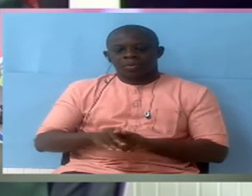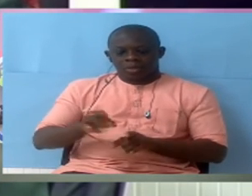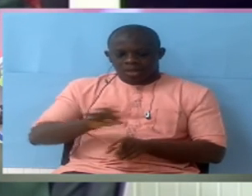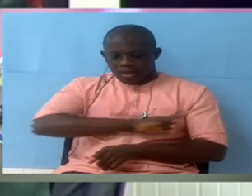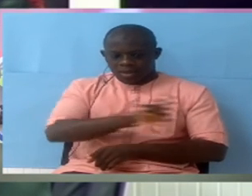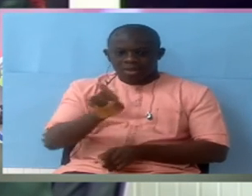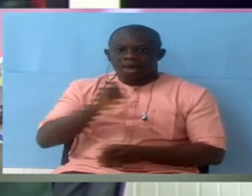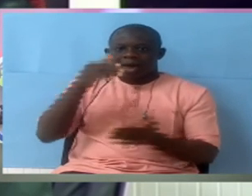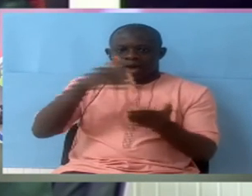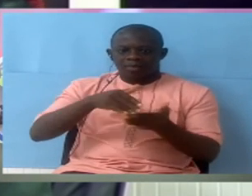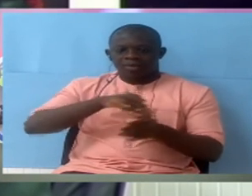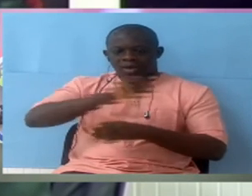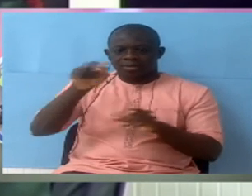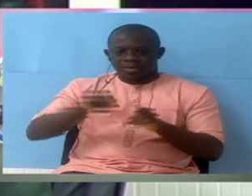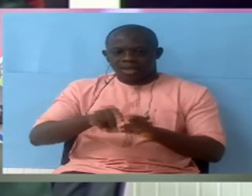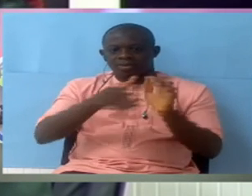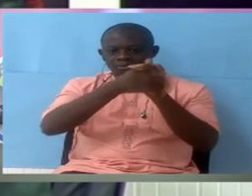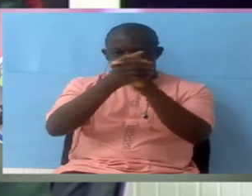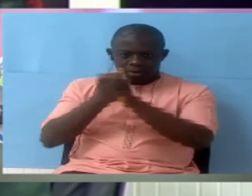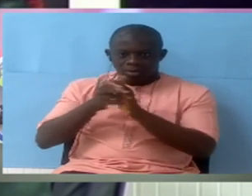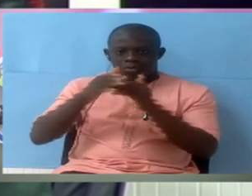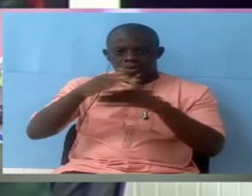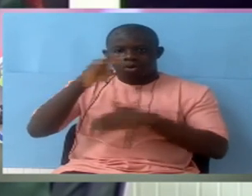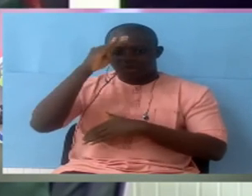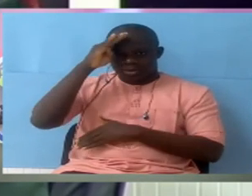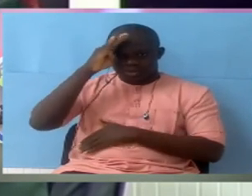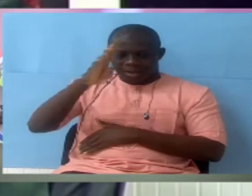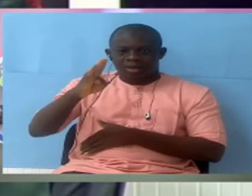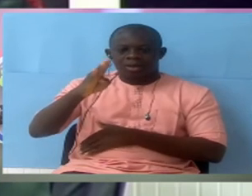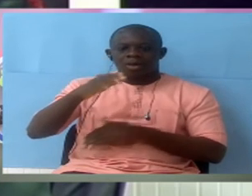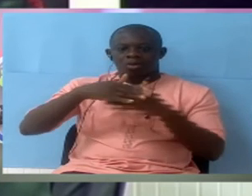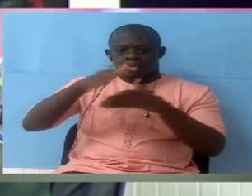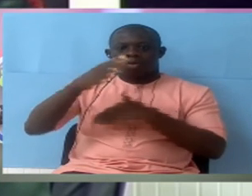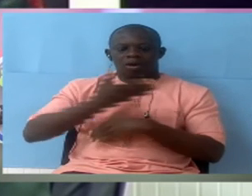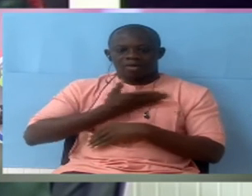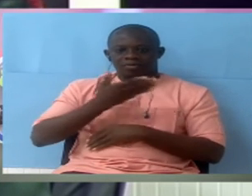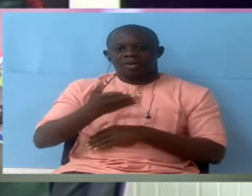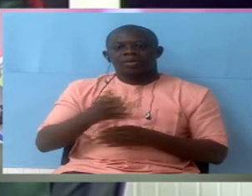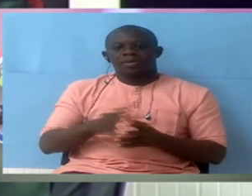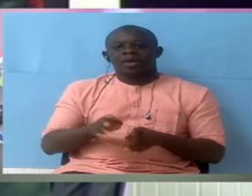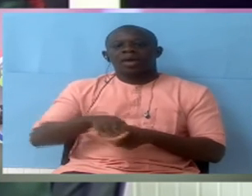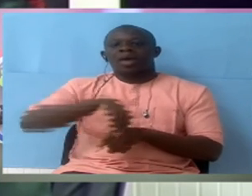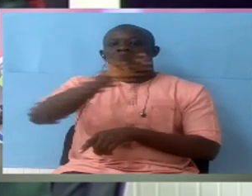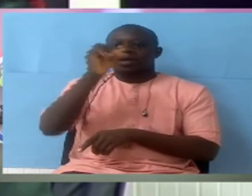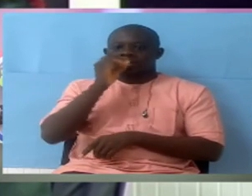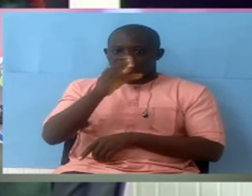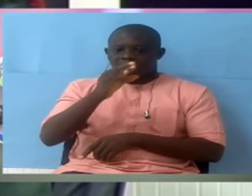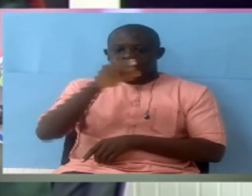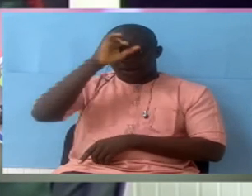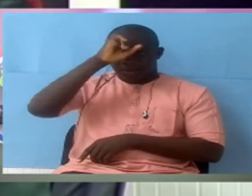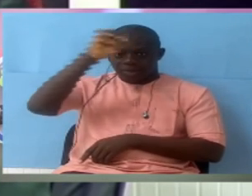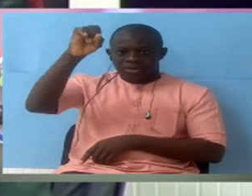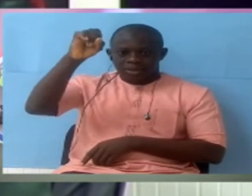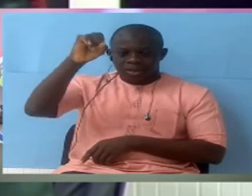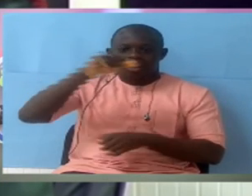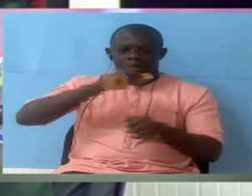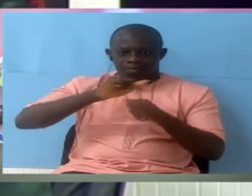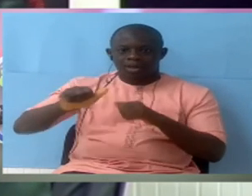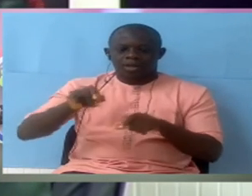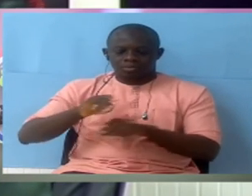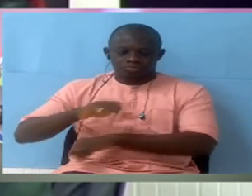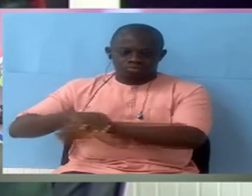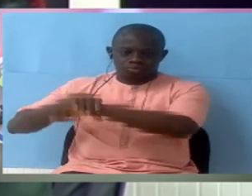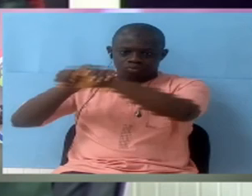and complimented me. Ñu ñew dal di ma gërëm. And said that The president said we bring these people here. Ñu né